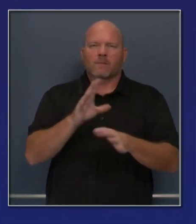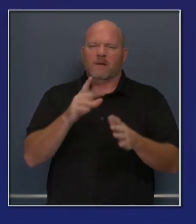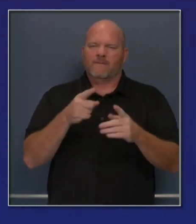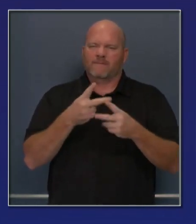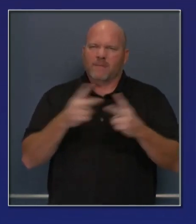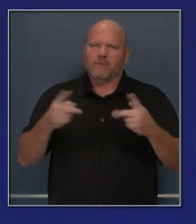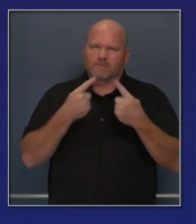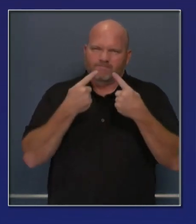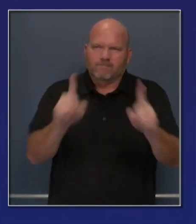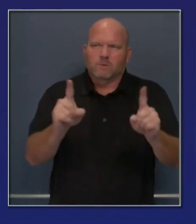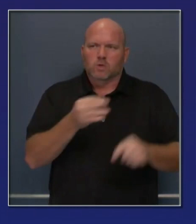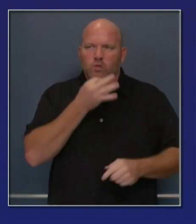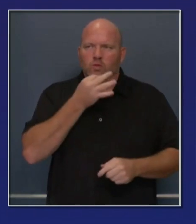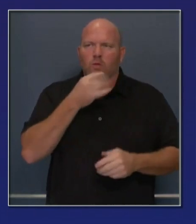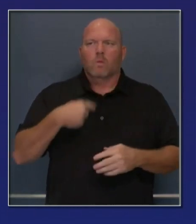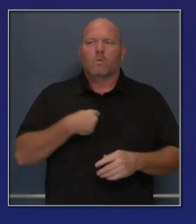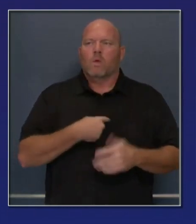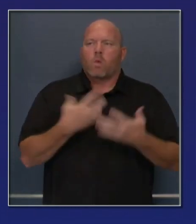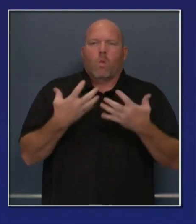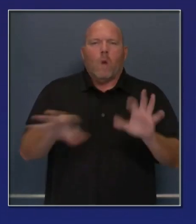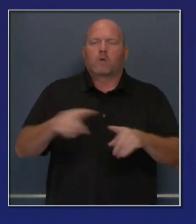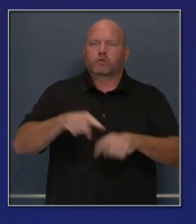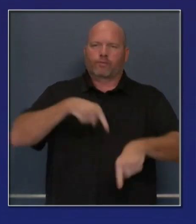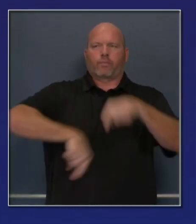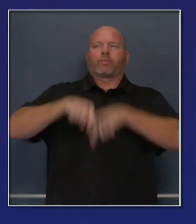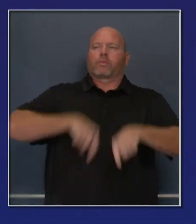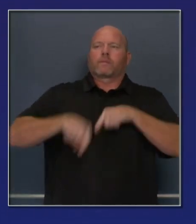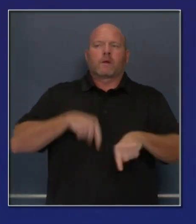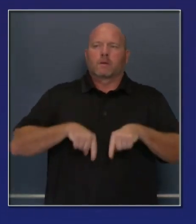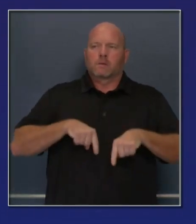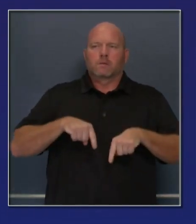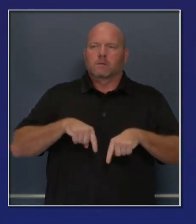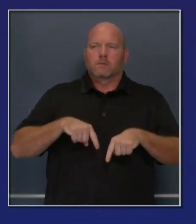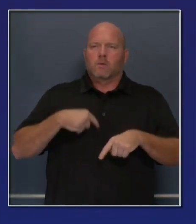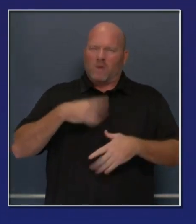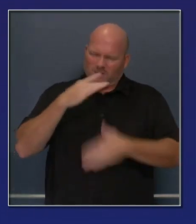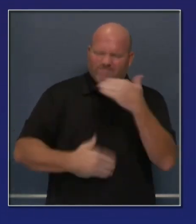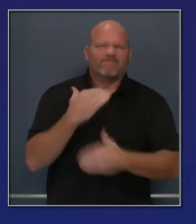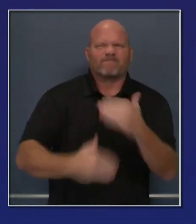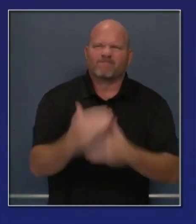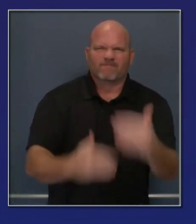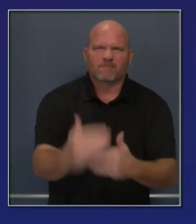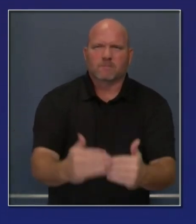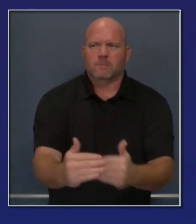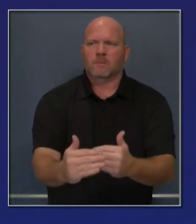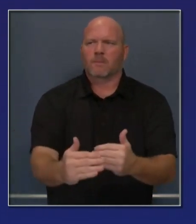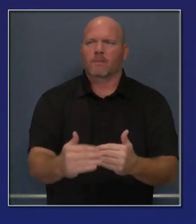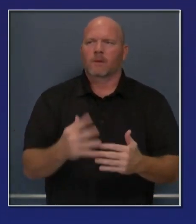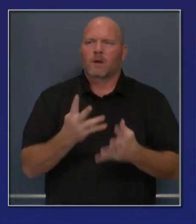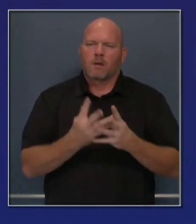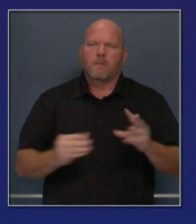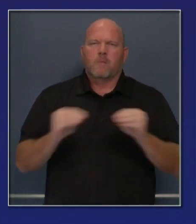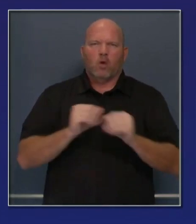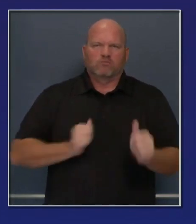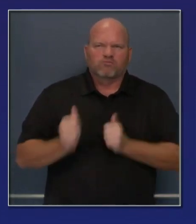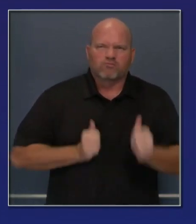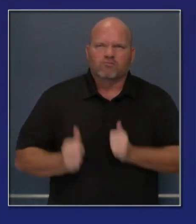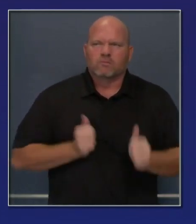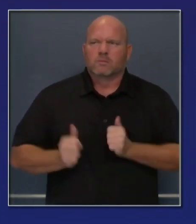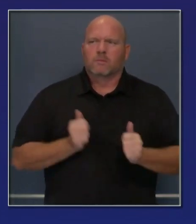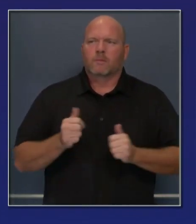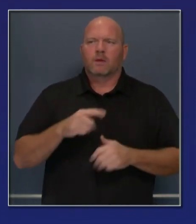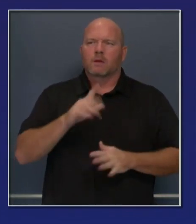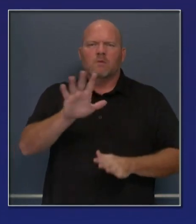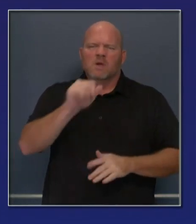are not going to slip backwards on testing. We are going to forge forward and be much more aggressive. We're not ashamed